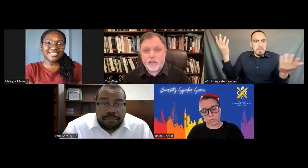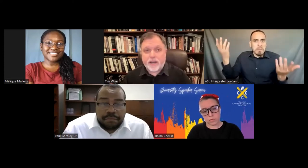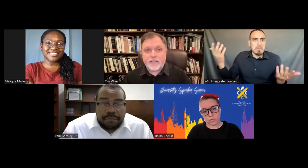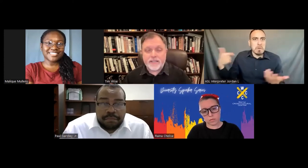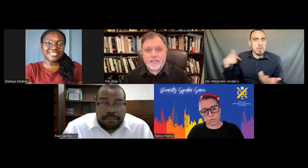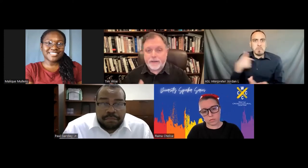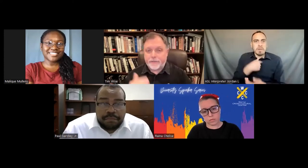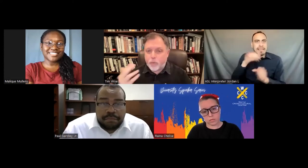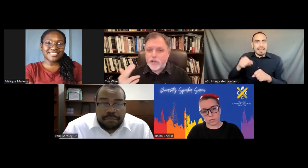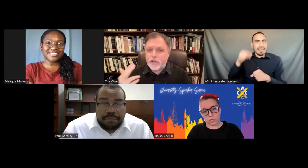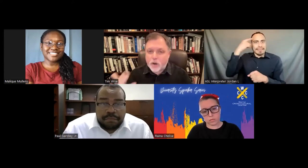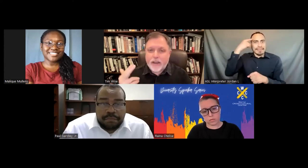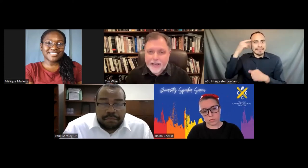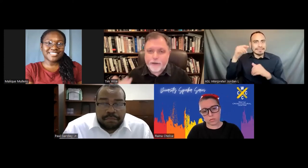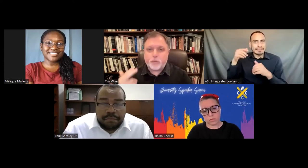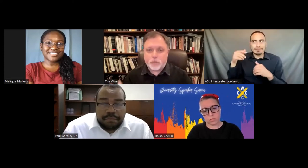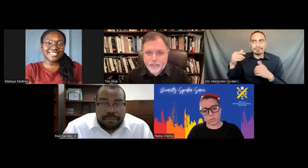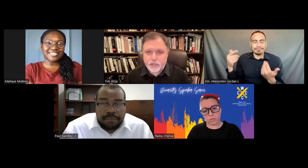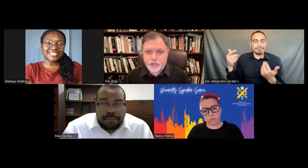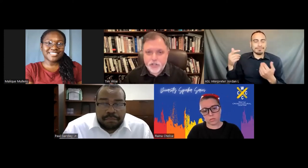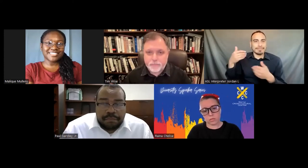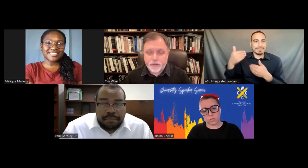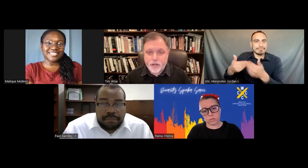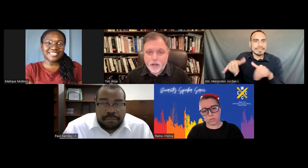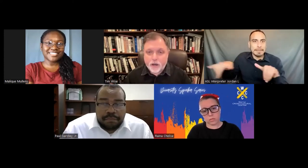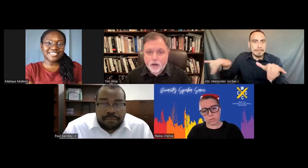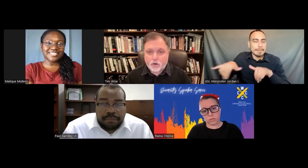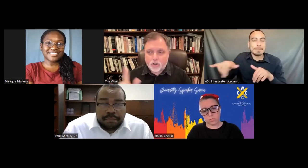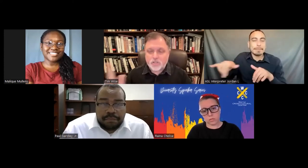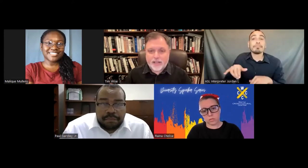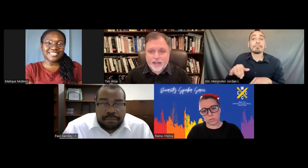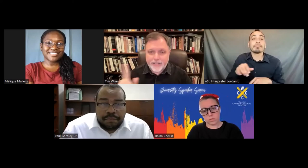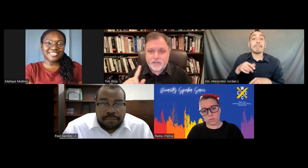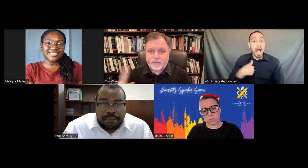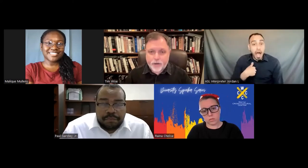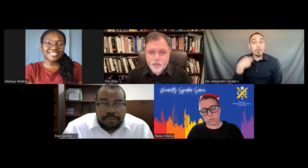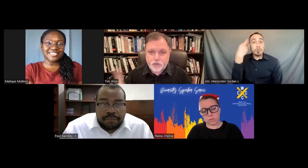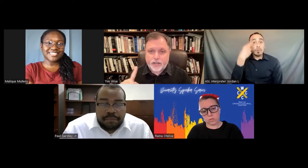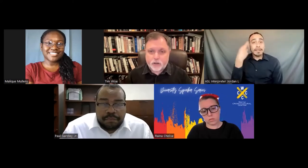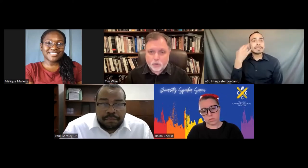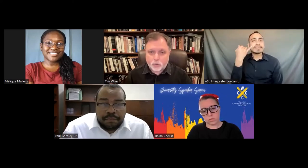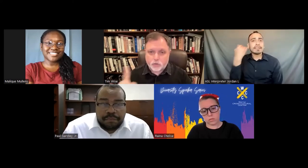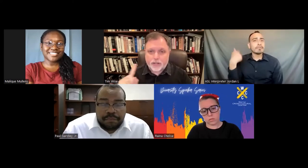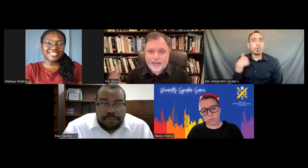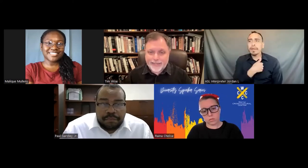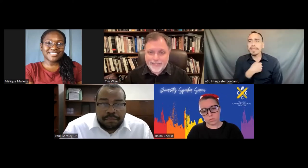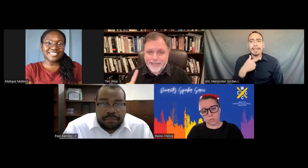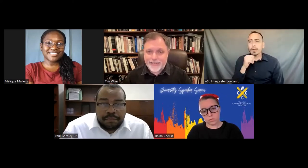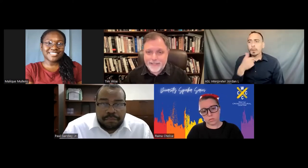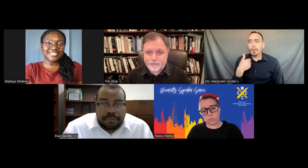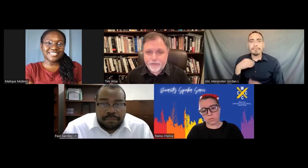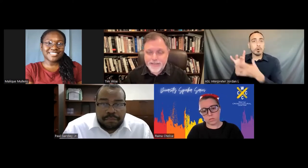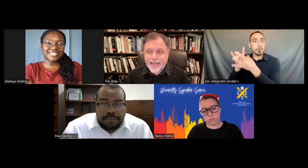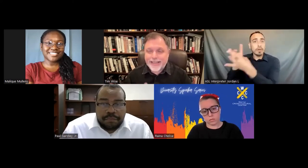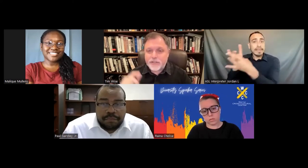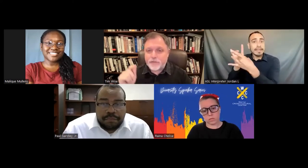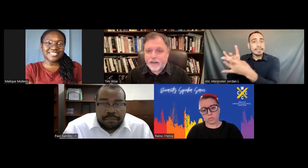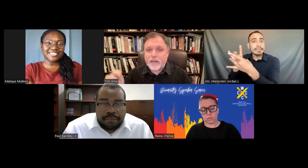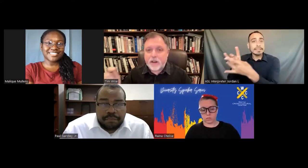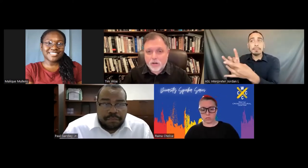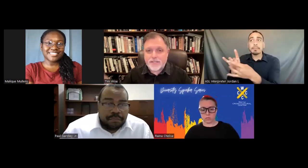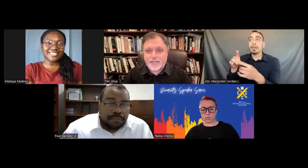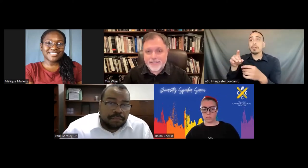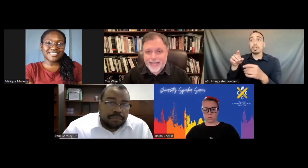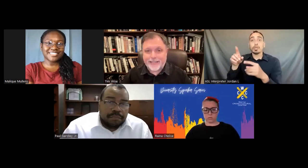to realize is that if we don't have relationship across lines of racial and cultural and identity difference, it's